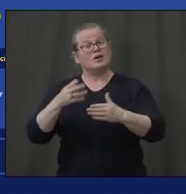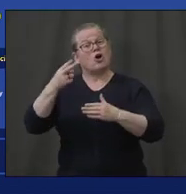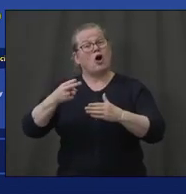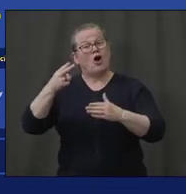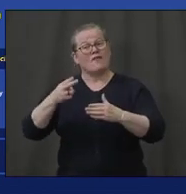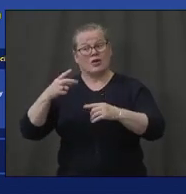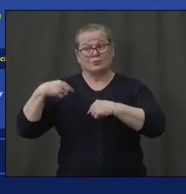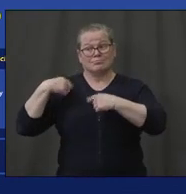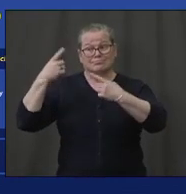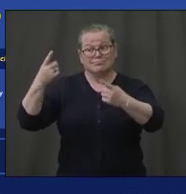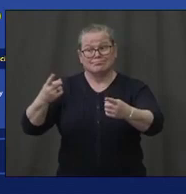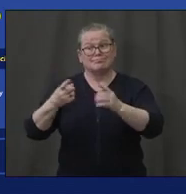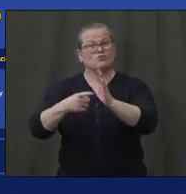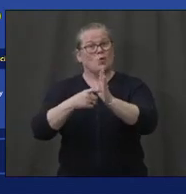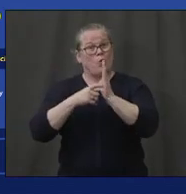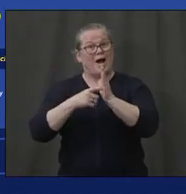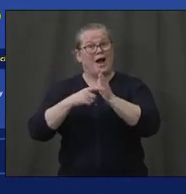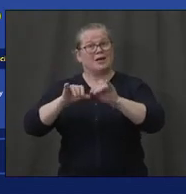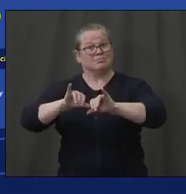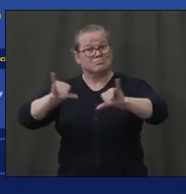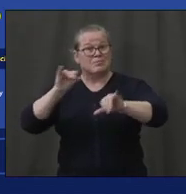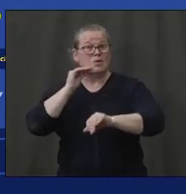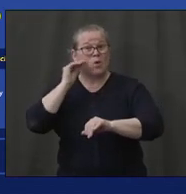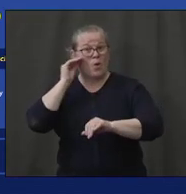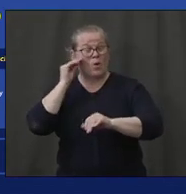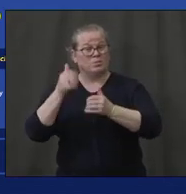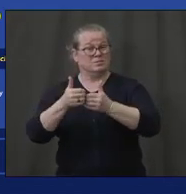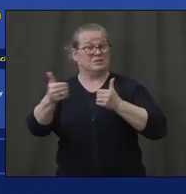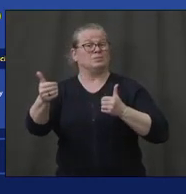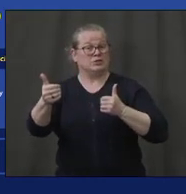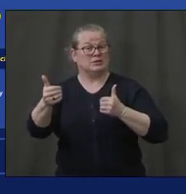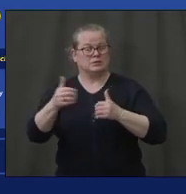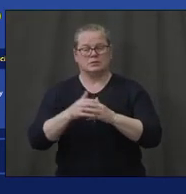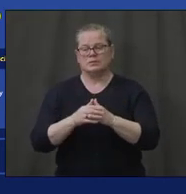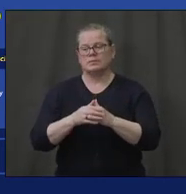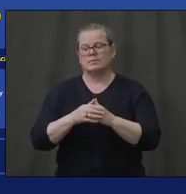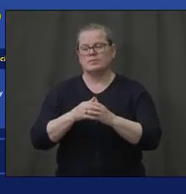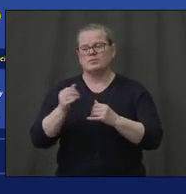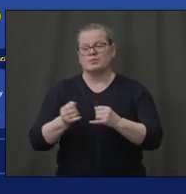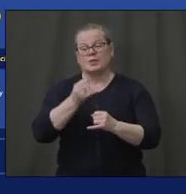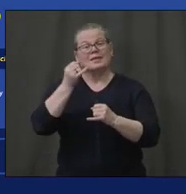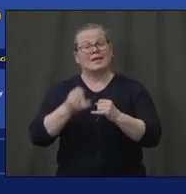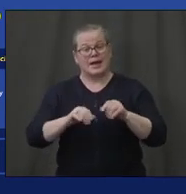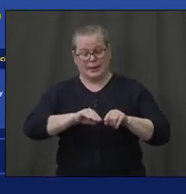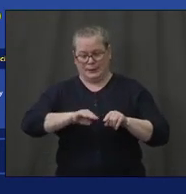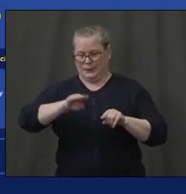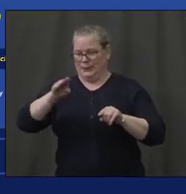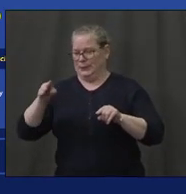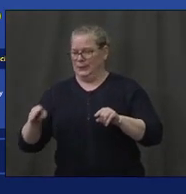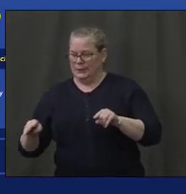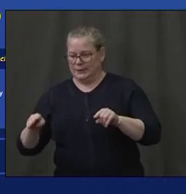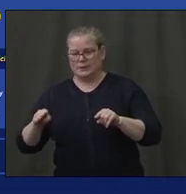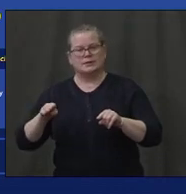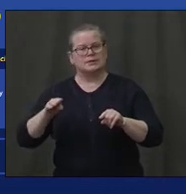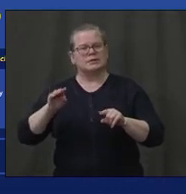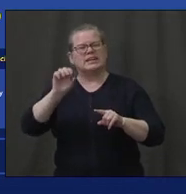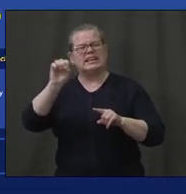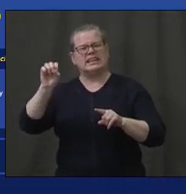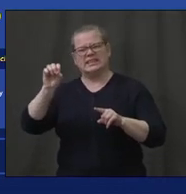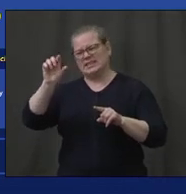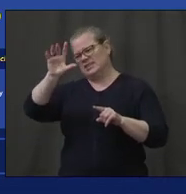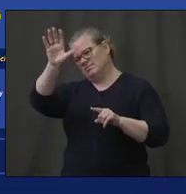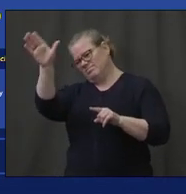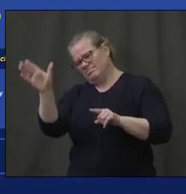And the last slide, which you should see there, is Eastern Connecticut. good time to be in Eastern Connecticut. It's the